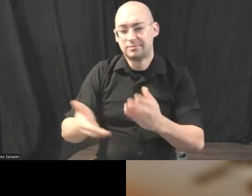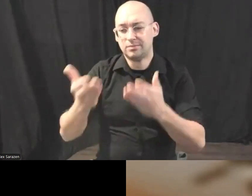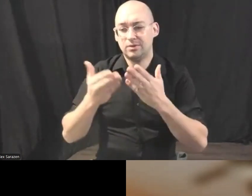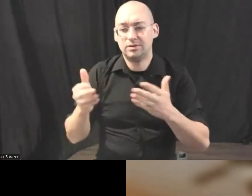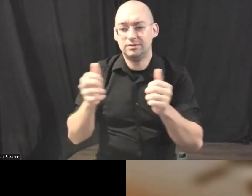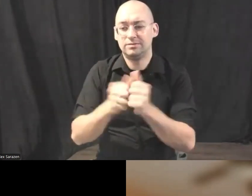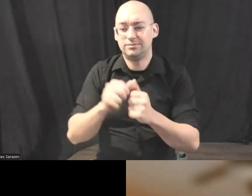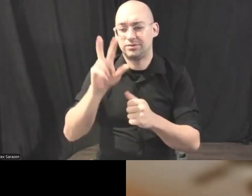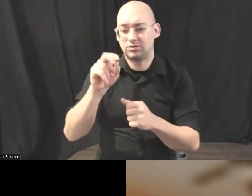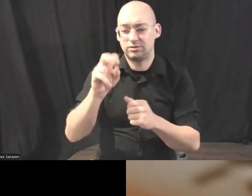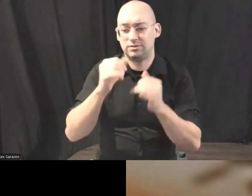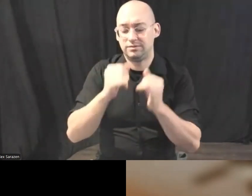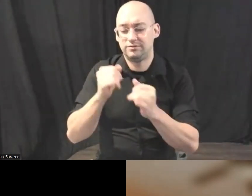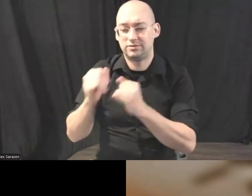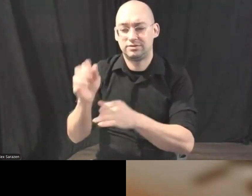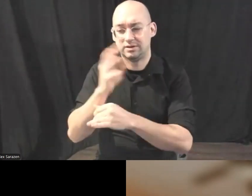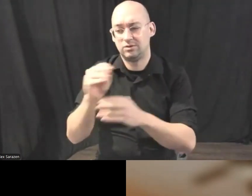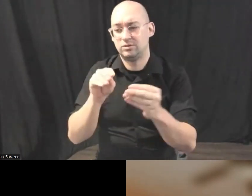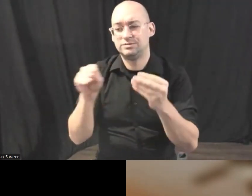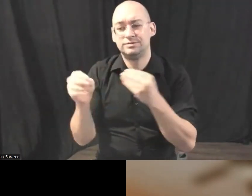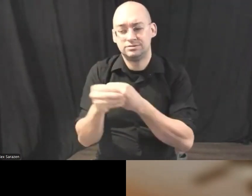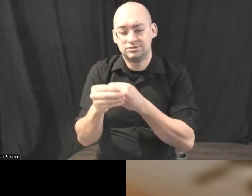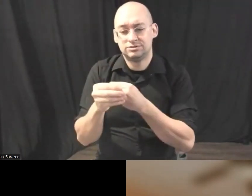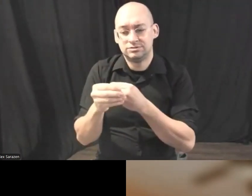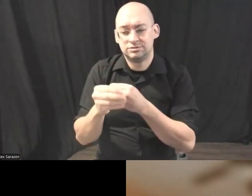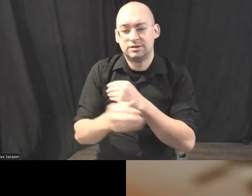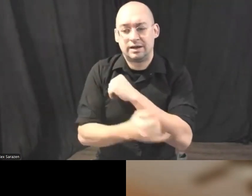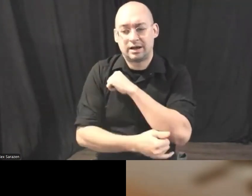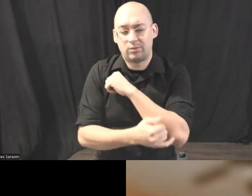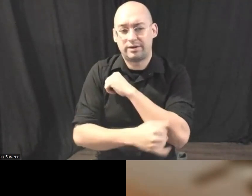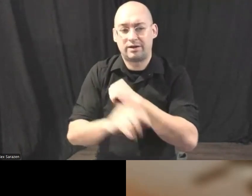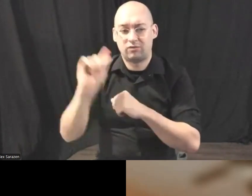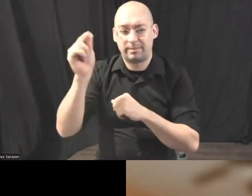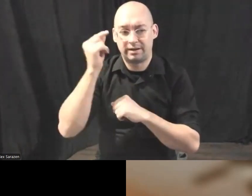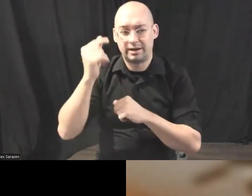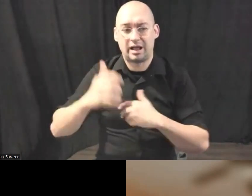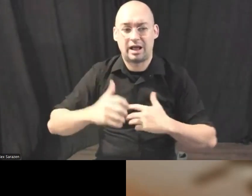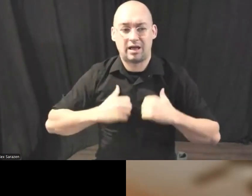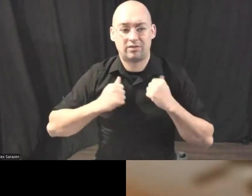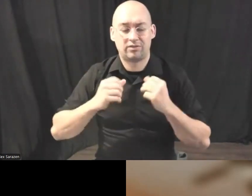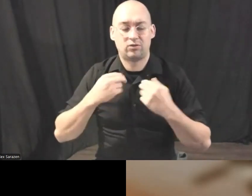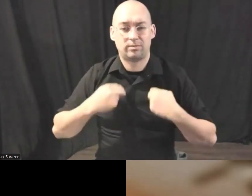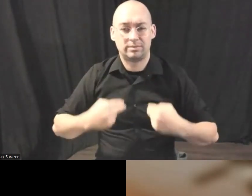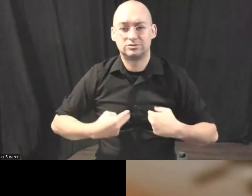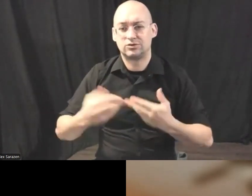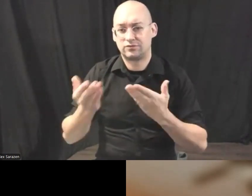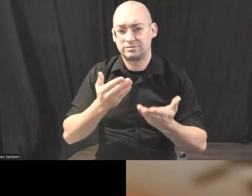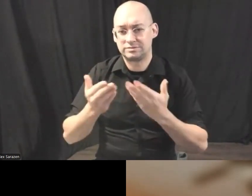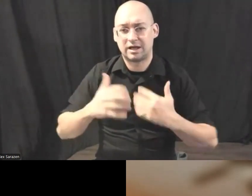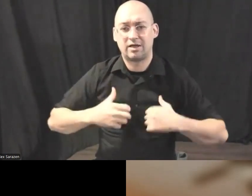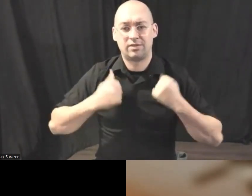30 individuals and organizations, county government, health, human services, health plans,